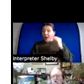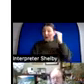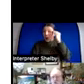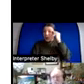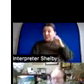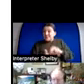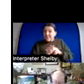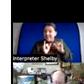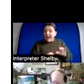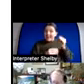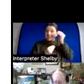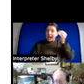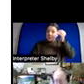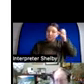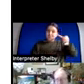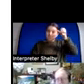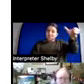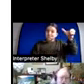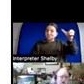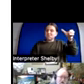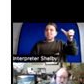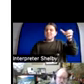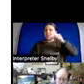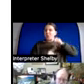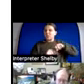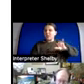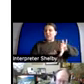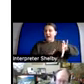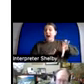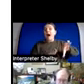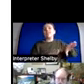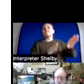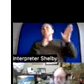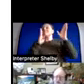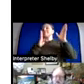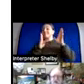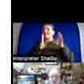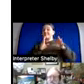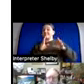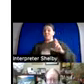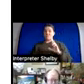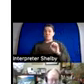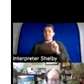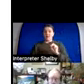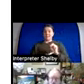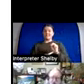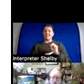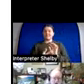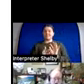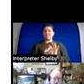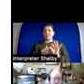not anymore at least you shouldn't be uh ron mentioned connectivism um